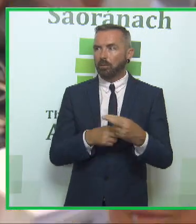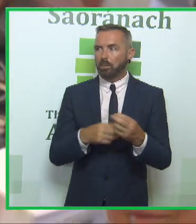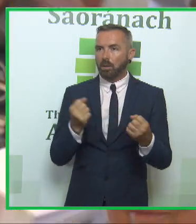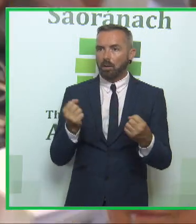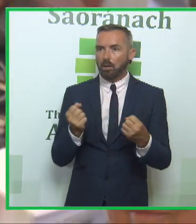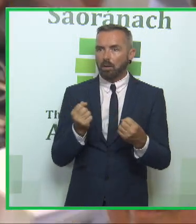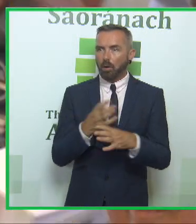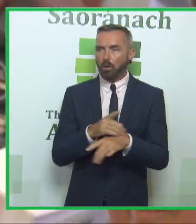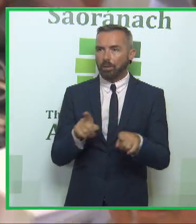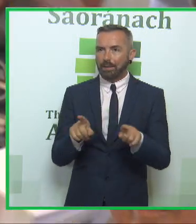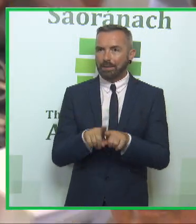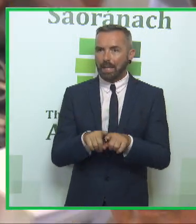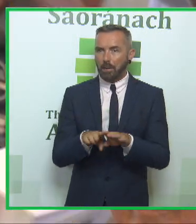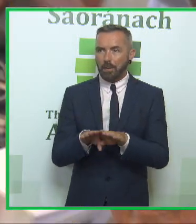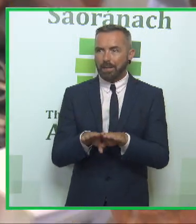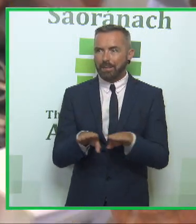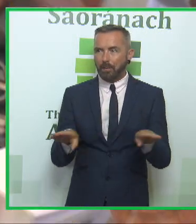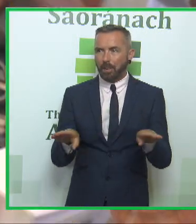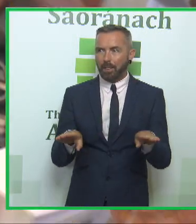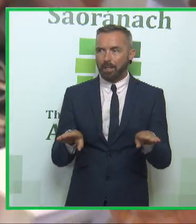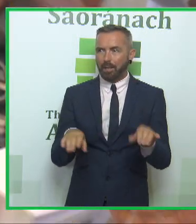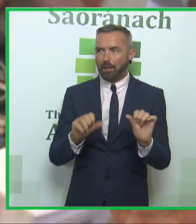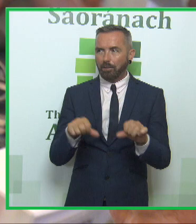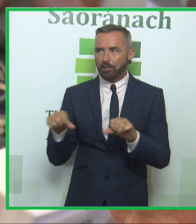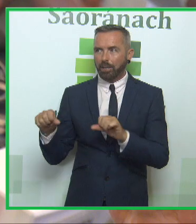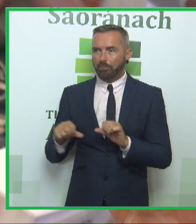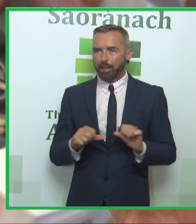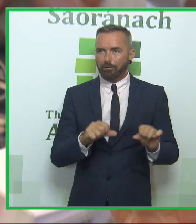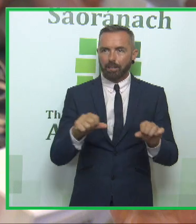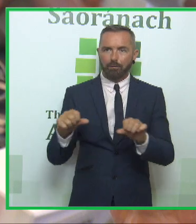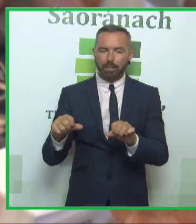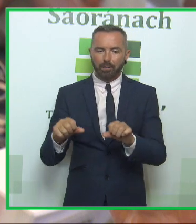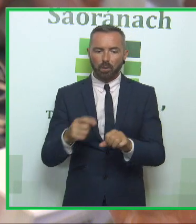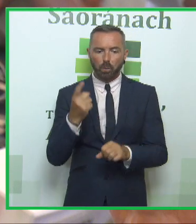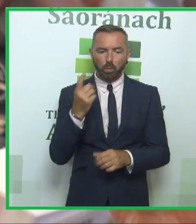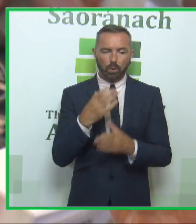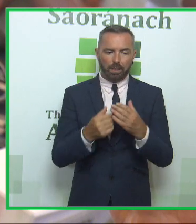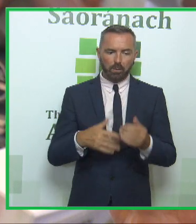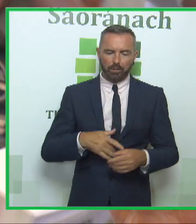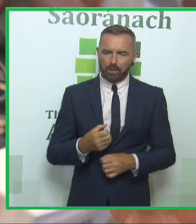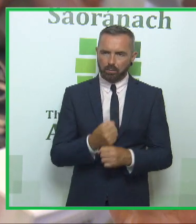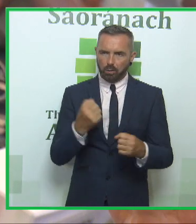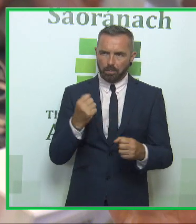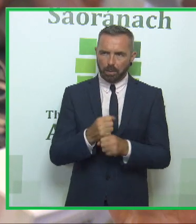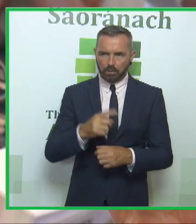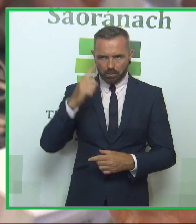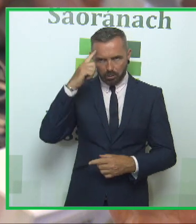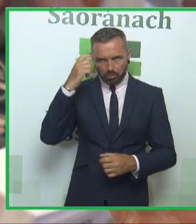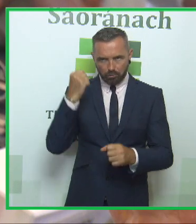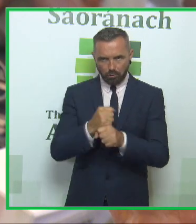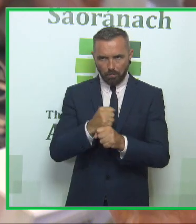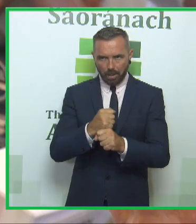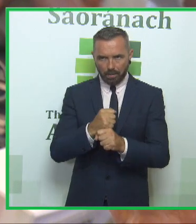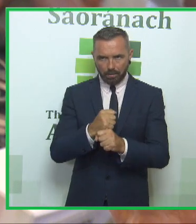same table. But just one issue that we felt really strongly about is trauma. Trauma is the root of